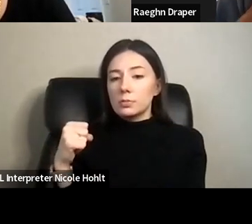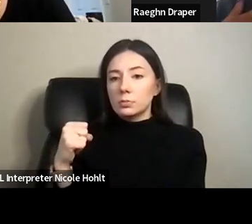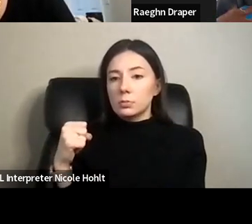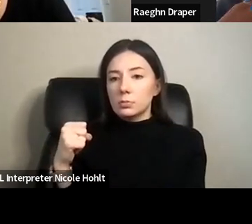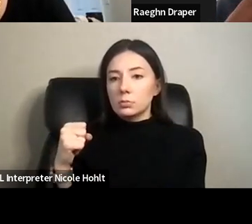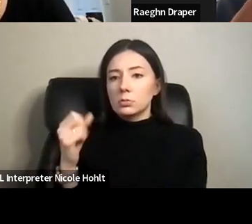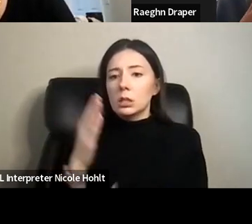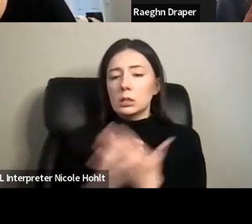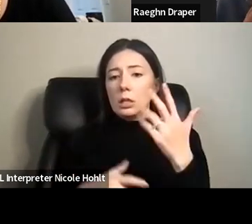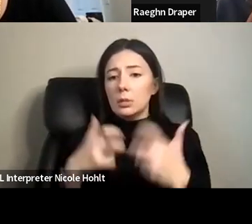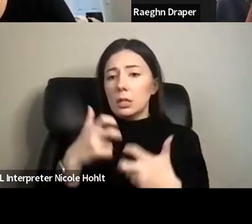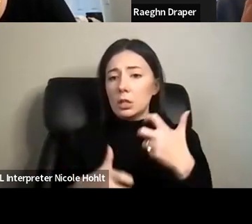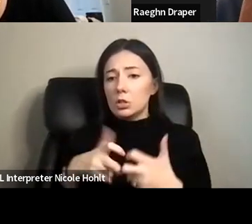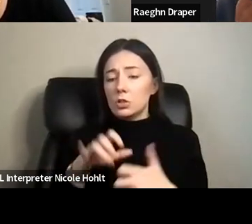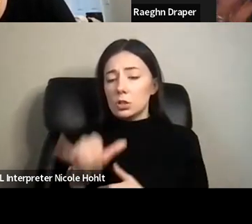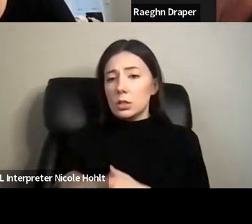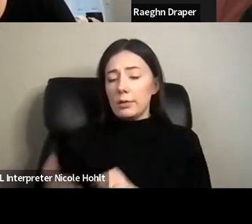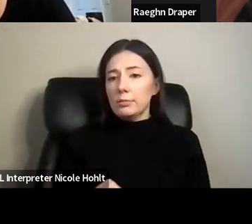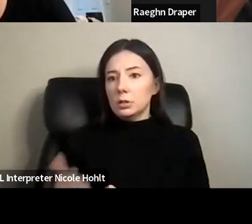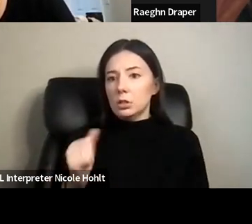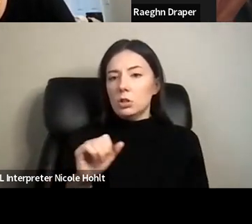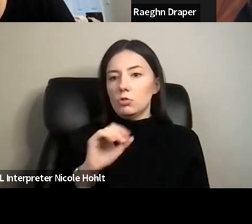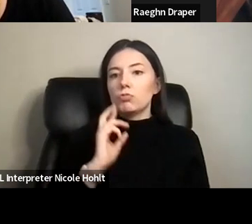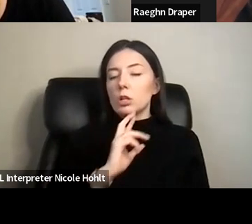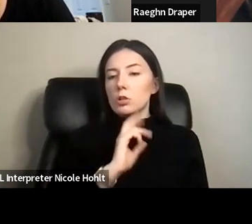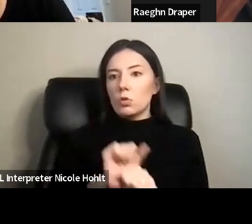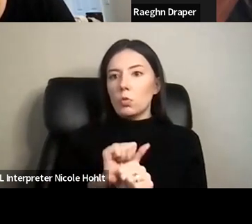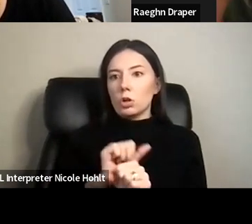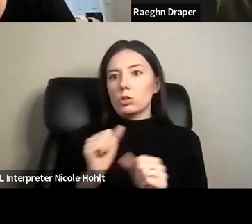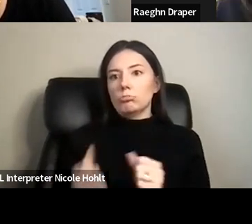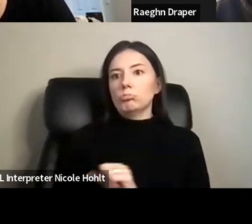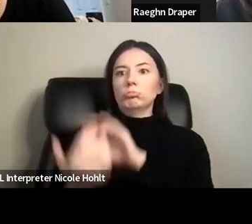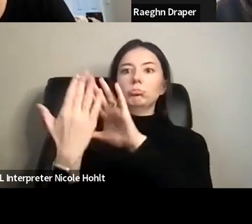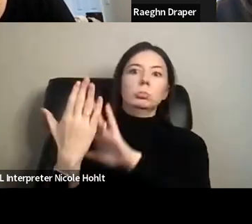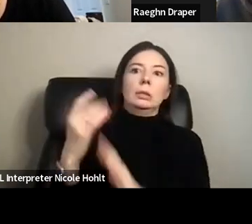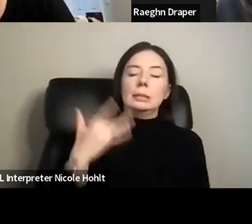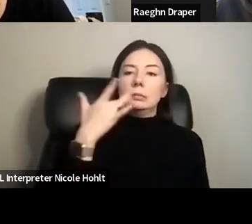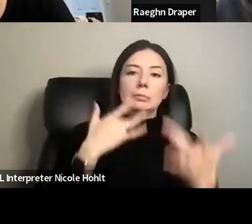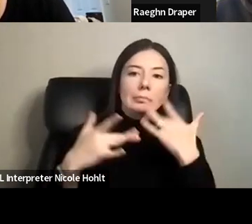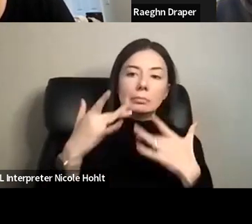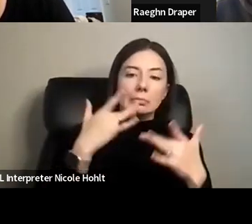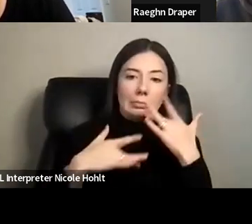Some of the issues that face restaurant workers, not just in Chicago, is definitely the lack of